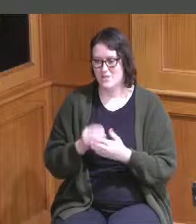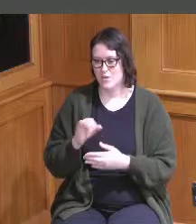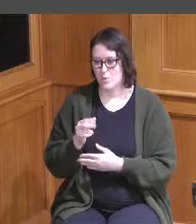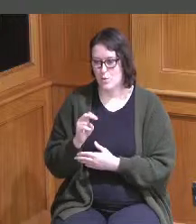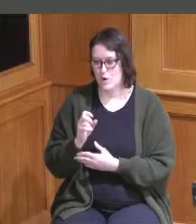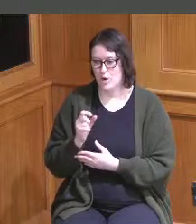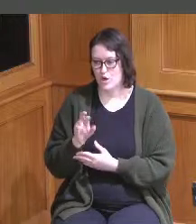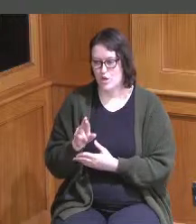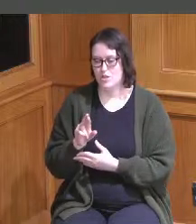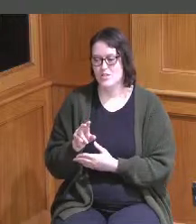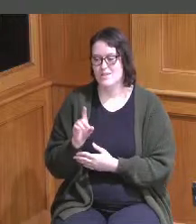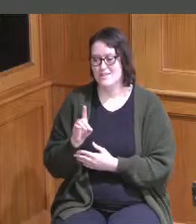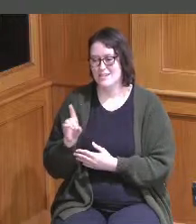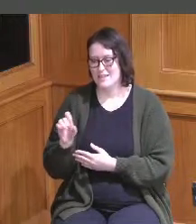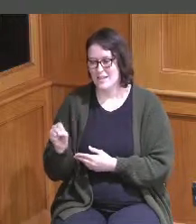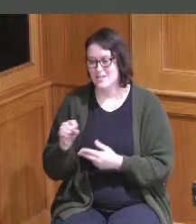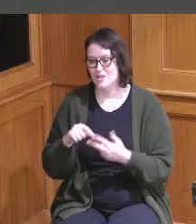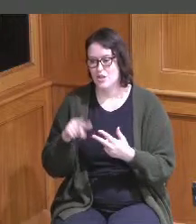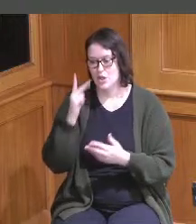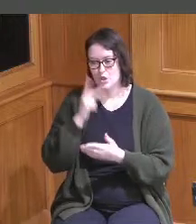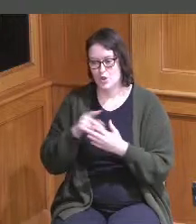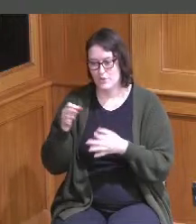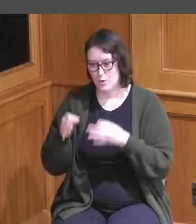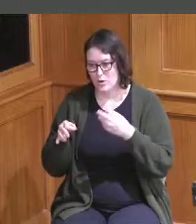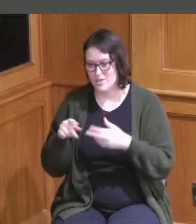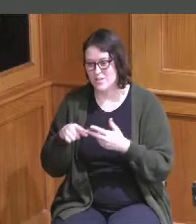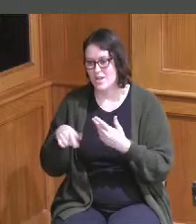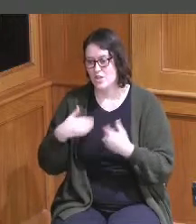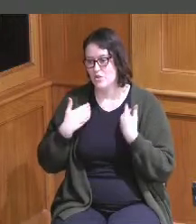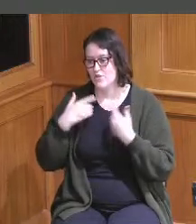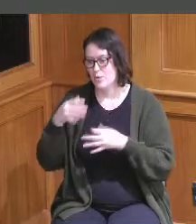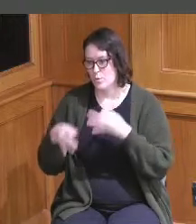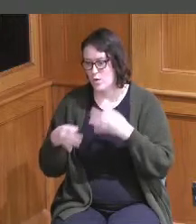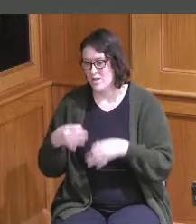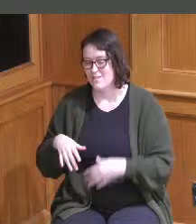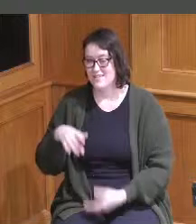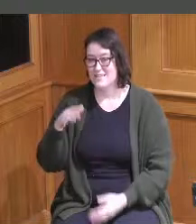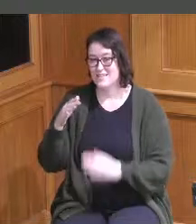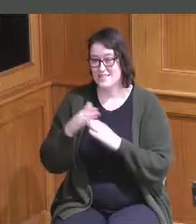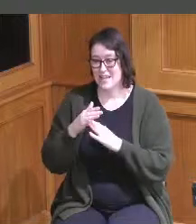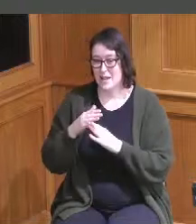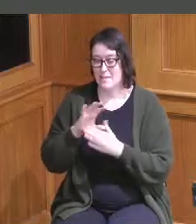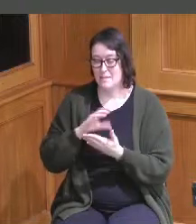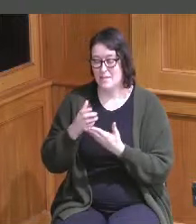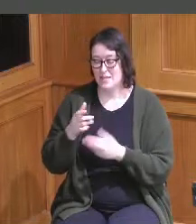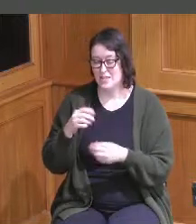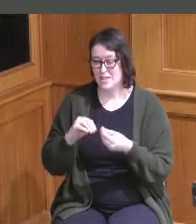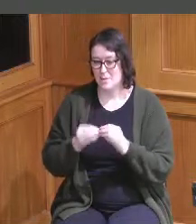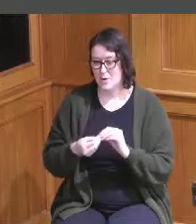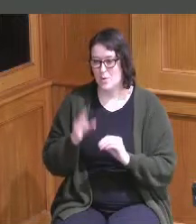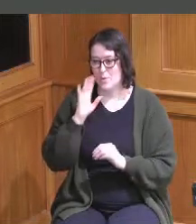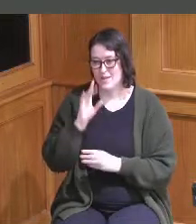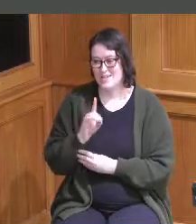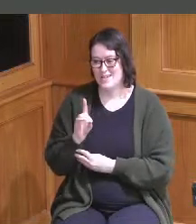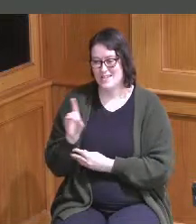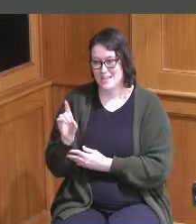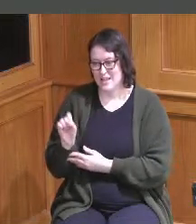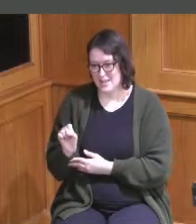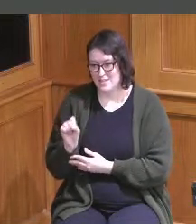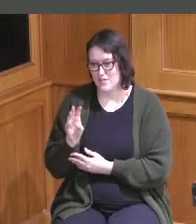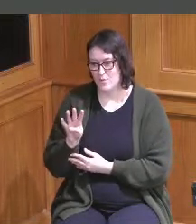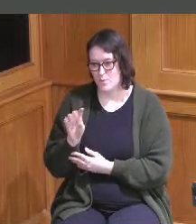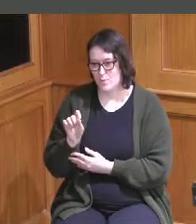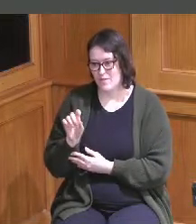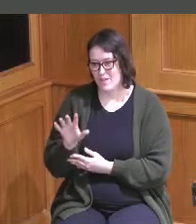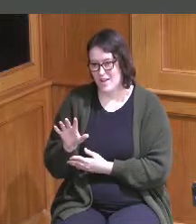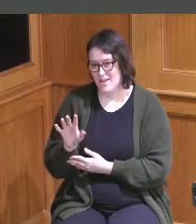Office, DDS, the Clerk of Courts, Coroner, and Juvenile Court. The largest number here relates to Developmental Disability Services at